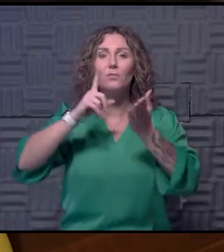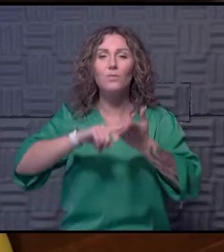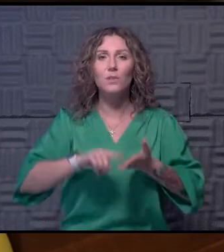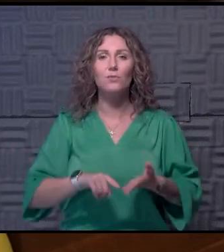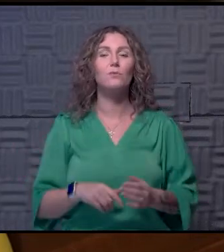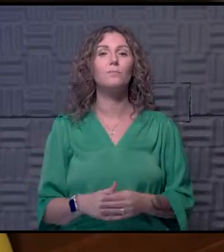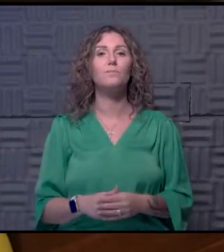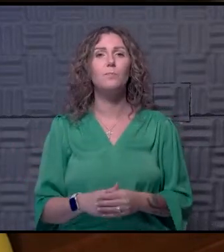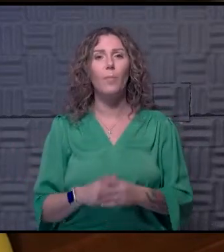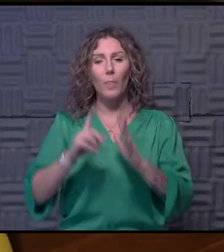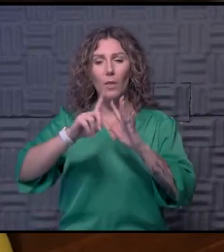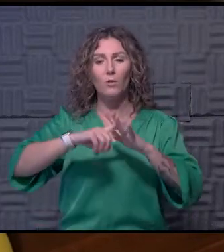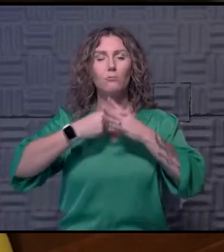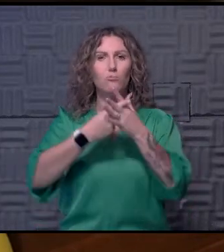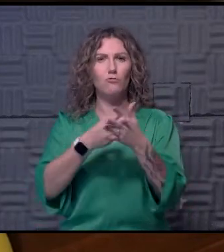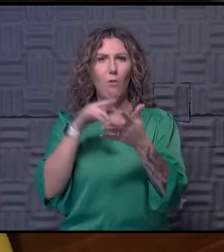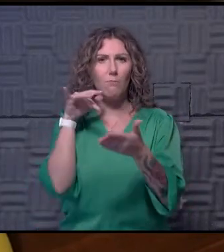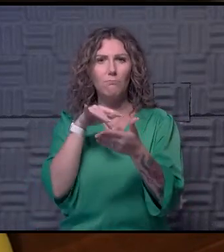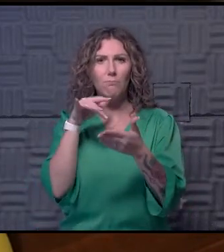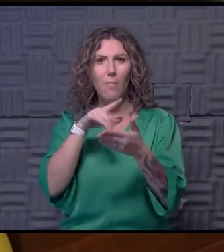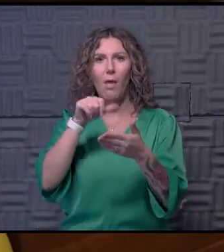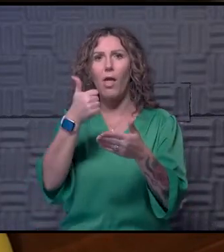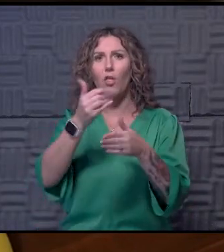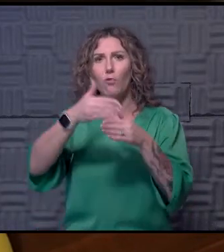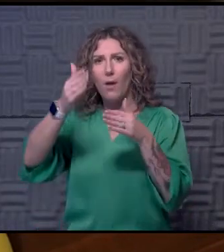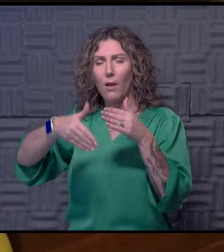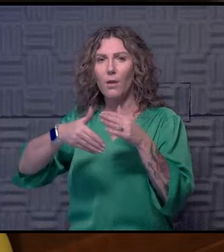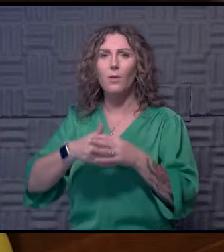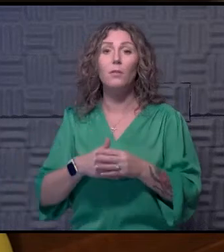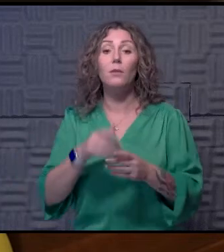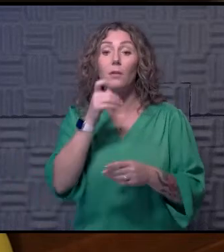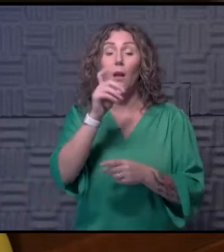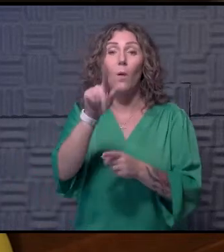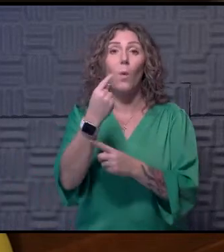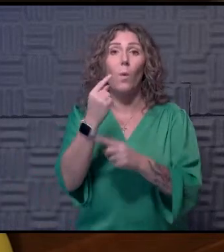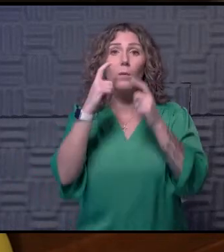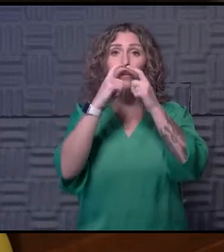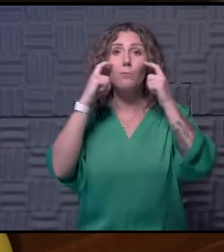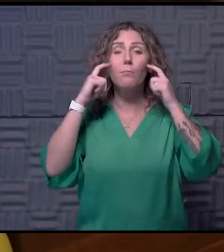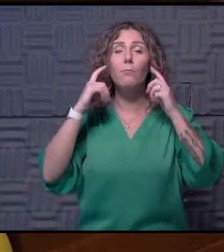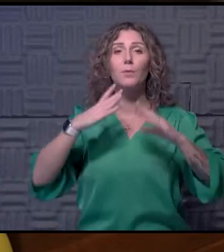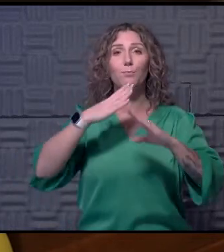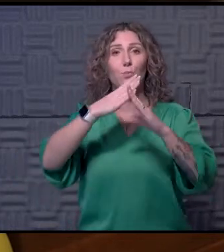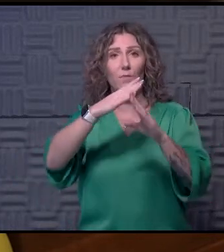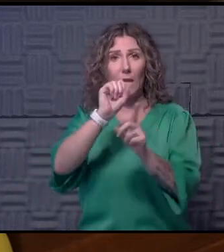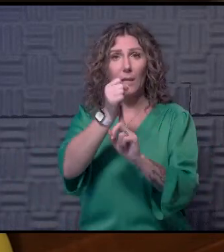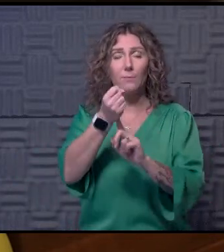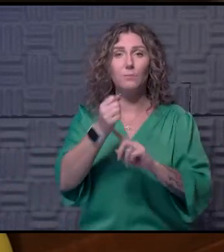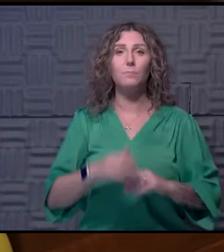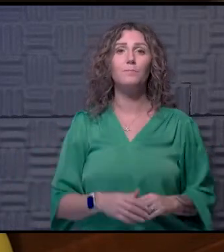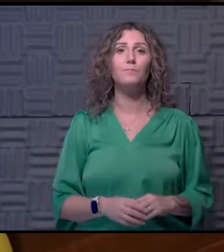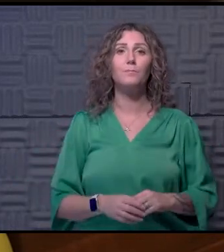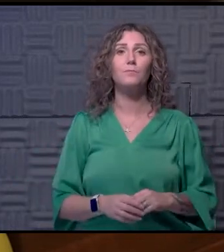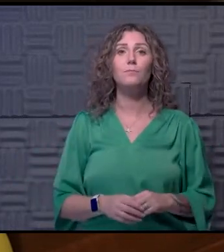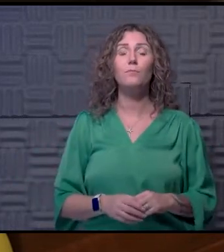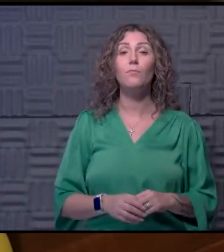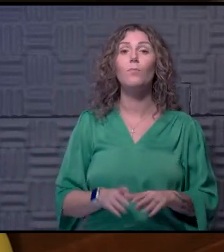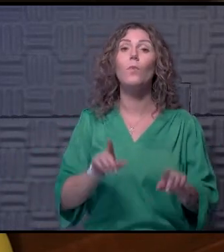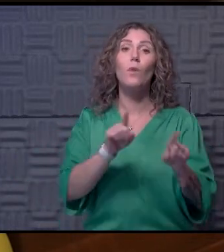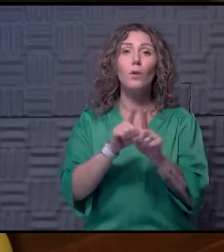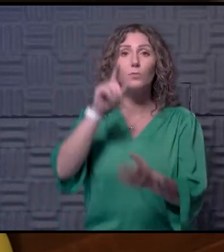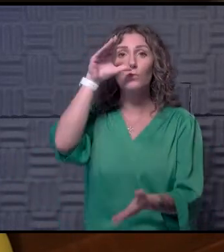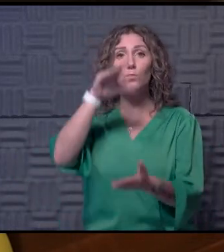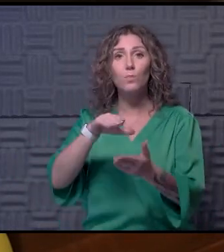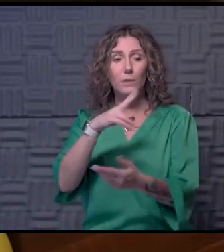We started looking at other outcomes, and we found not only do masks prevent cases, they also reduce